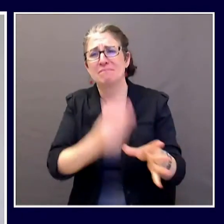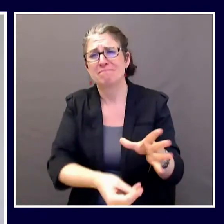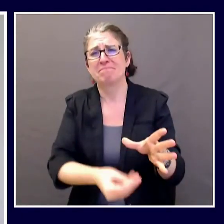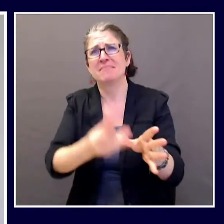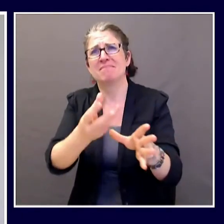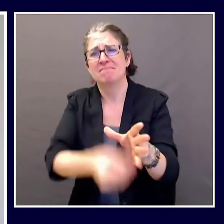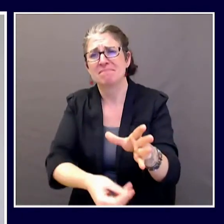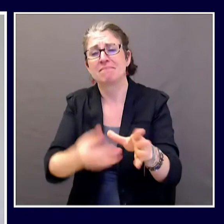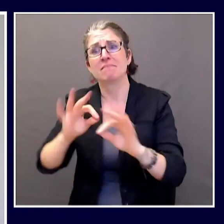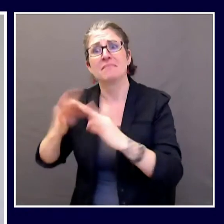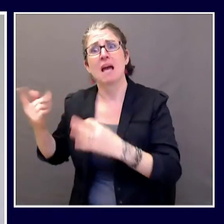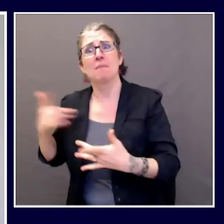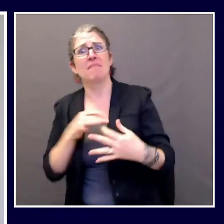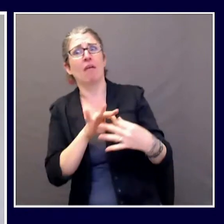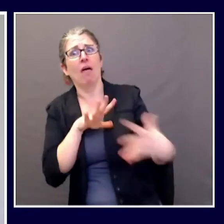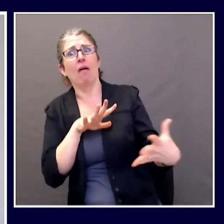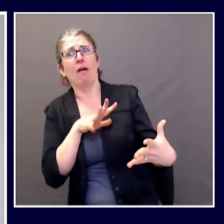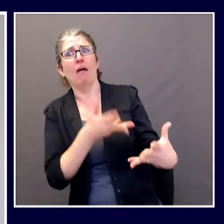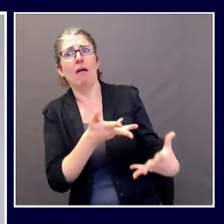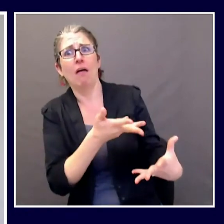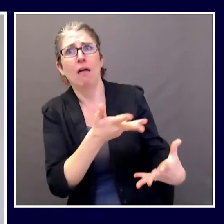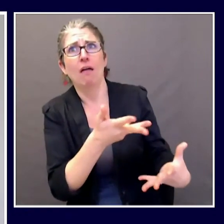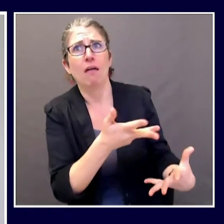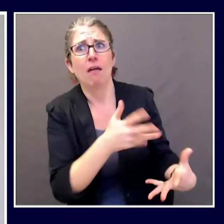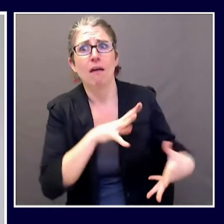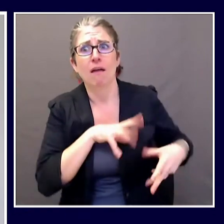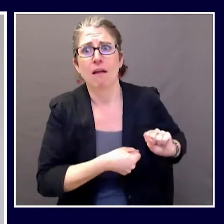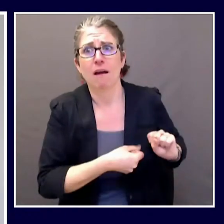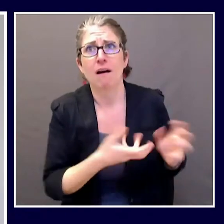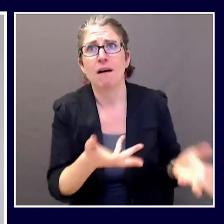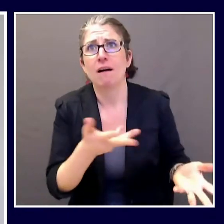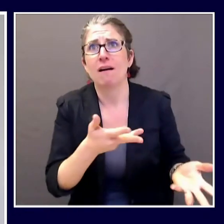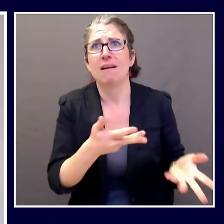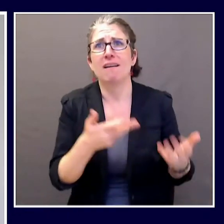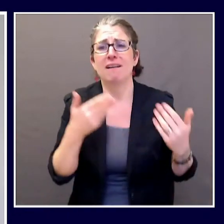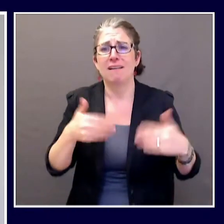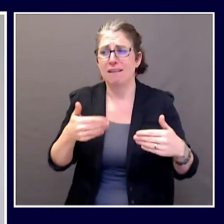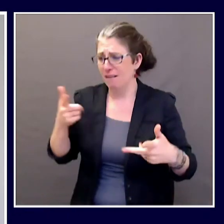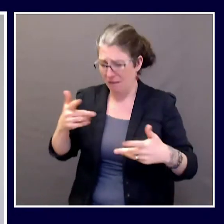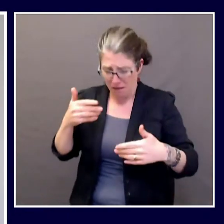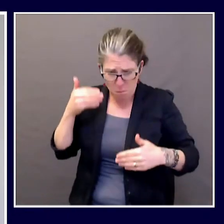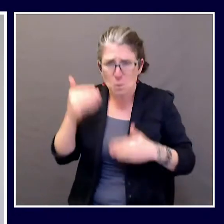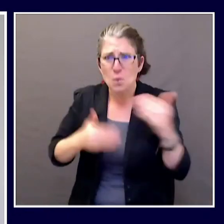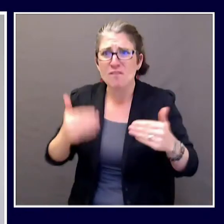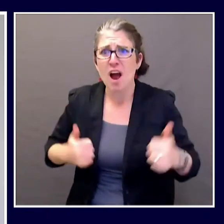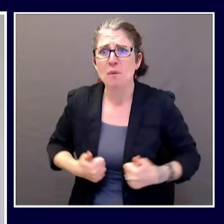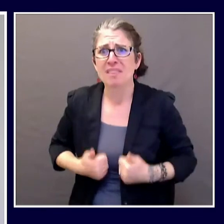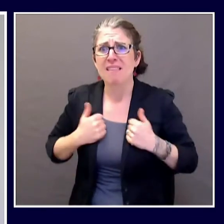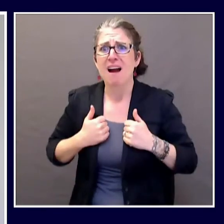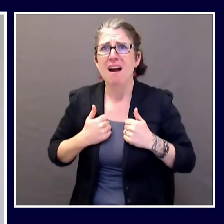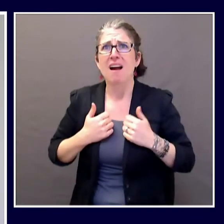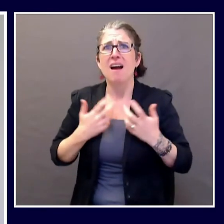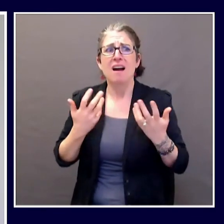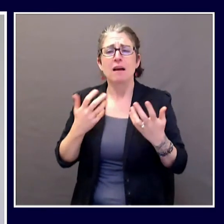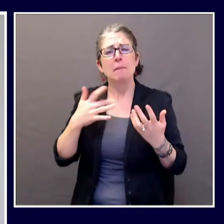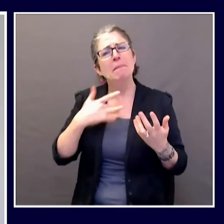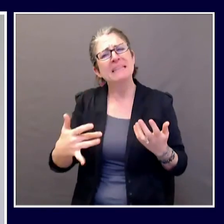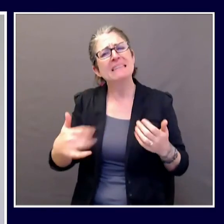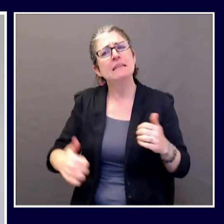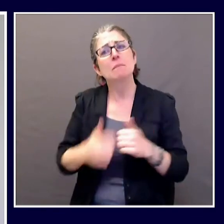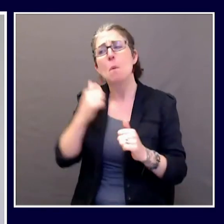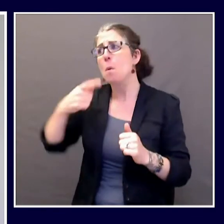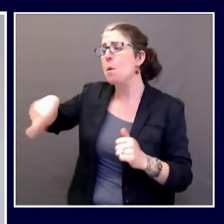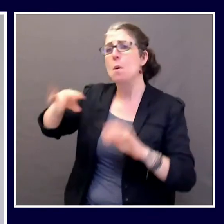made already difficult, but can be made easier by being able to share it. That process